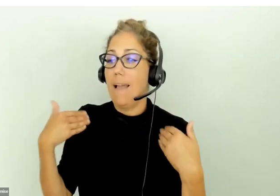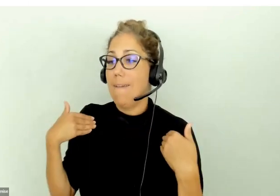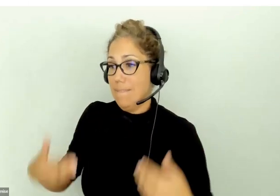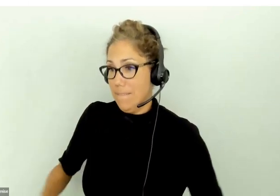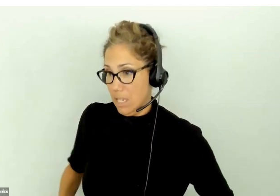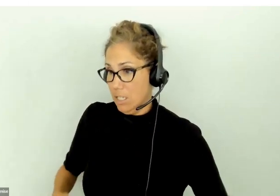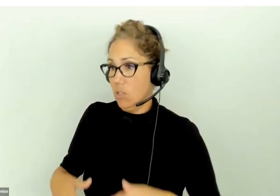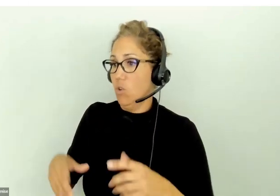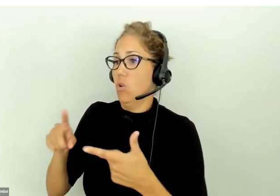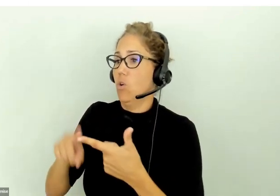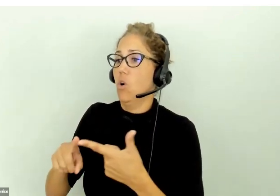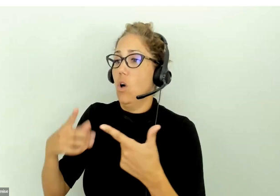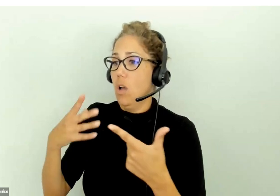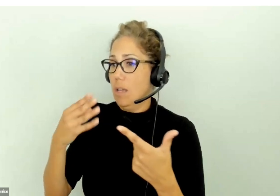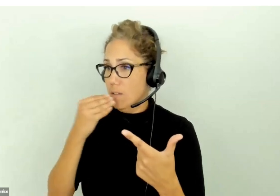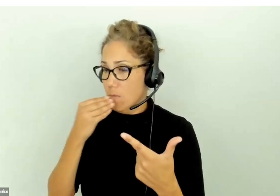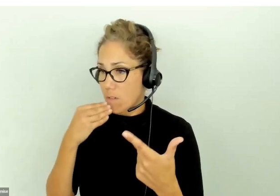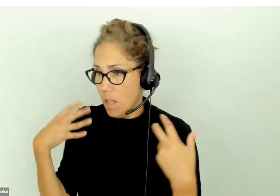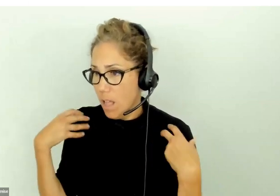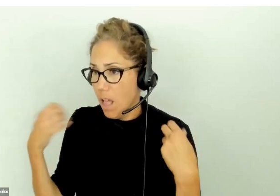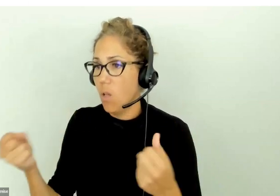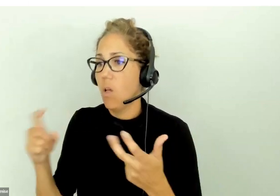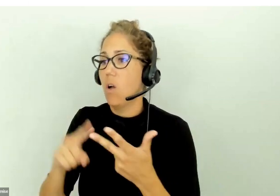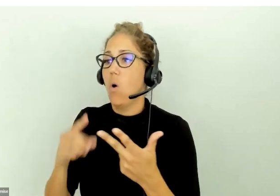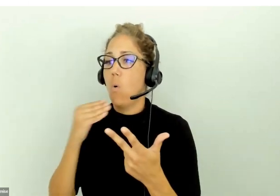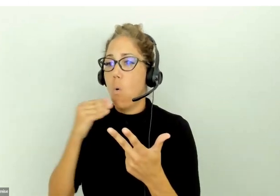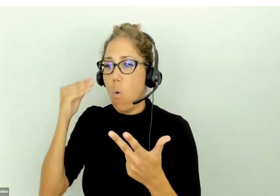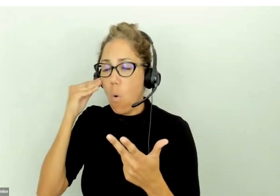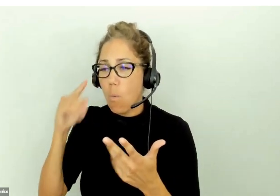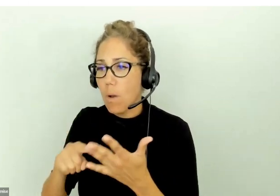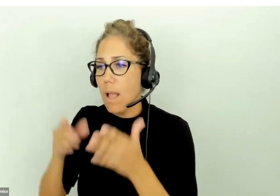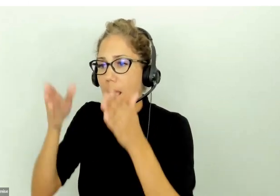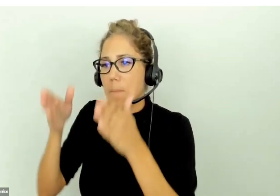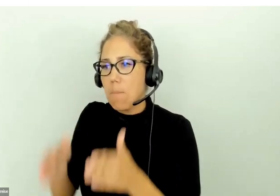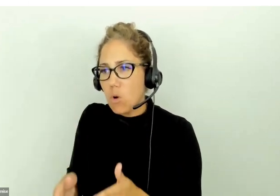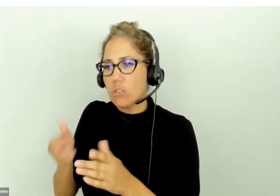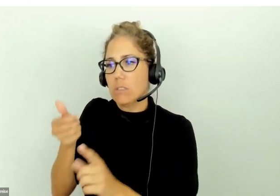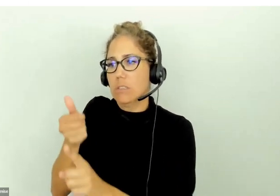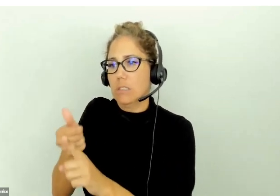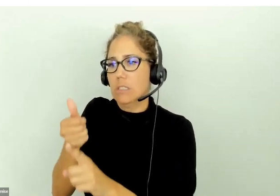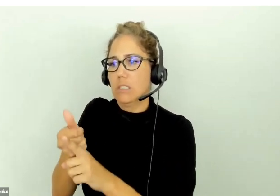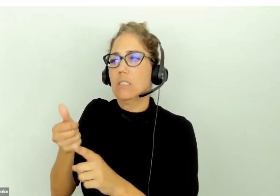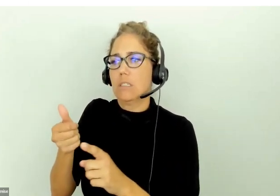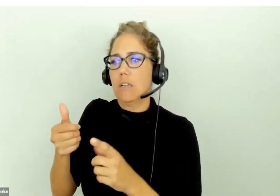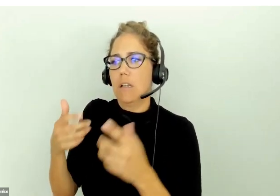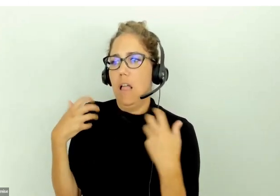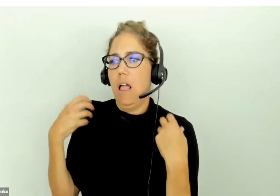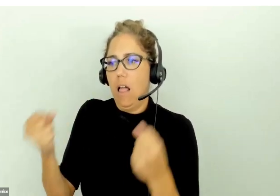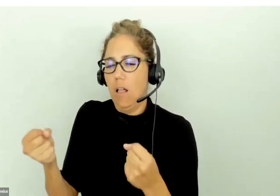activity, nutrition, and lived environment, and a person's actual and self-reported